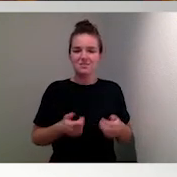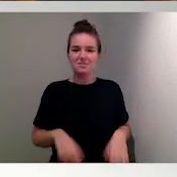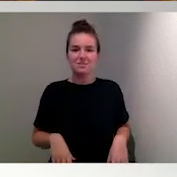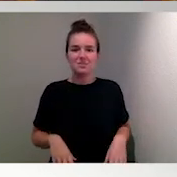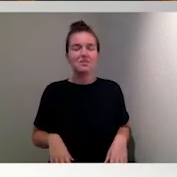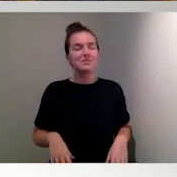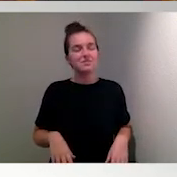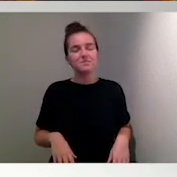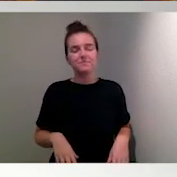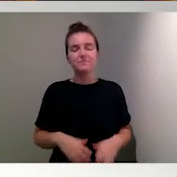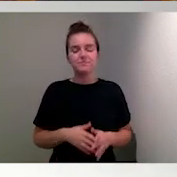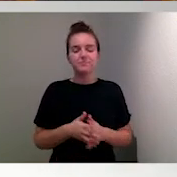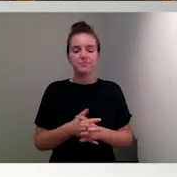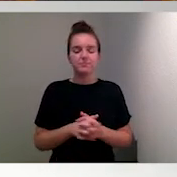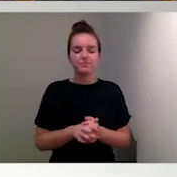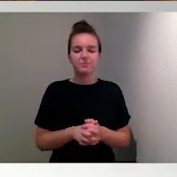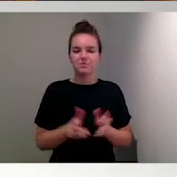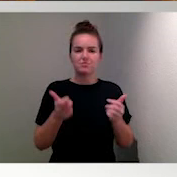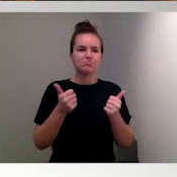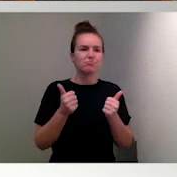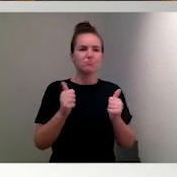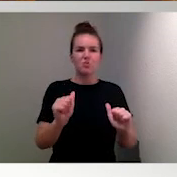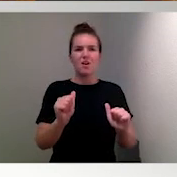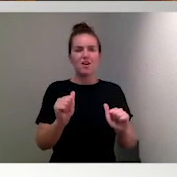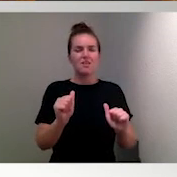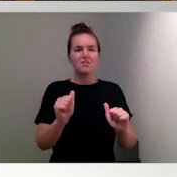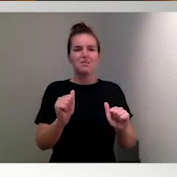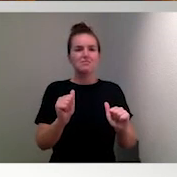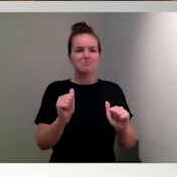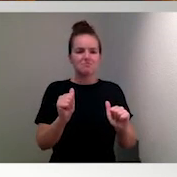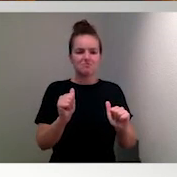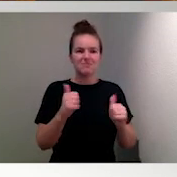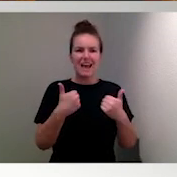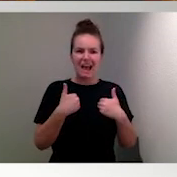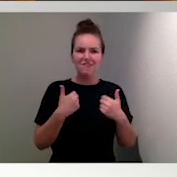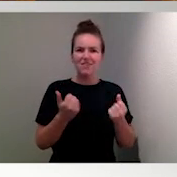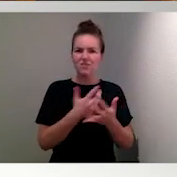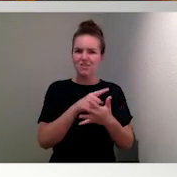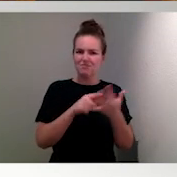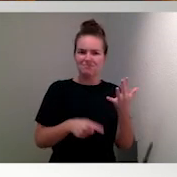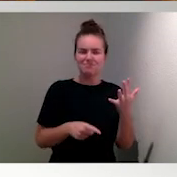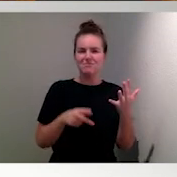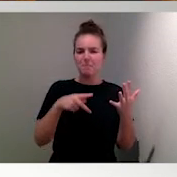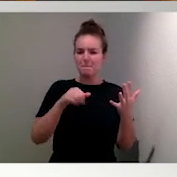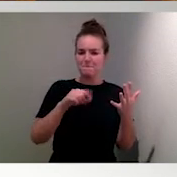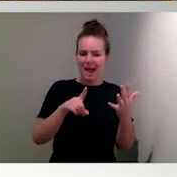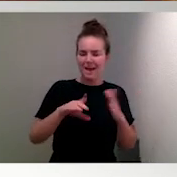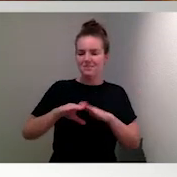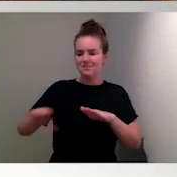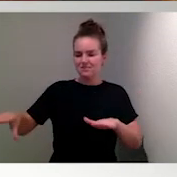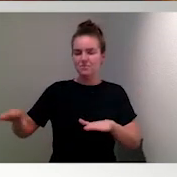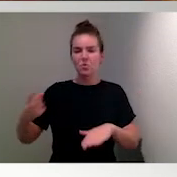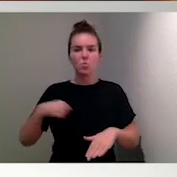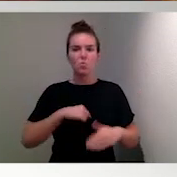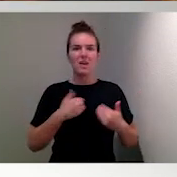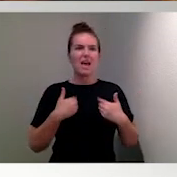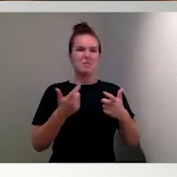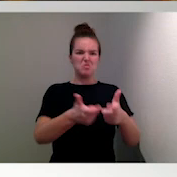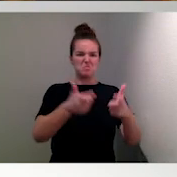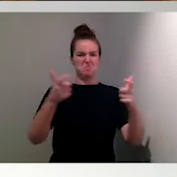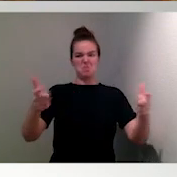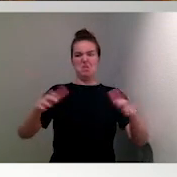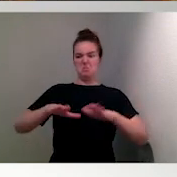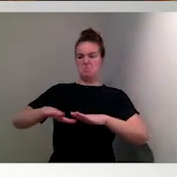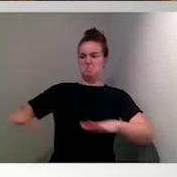having your pads that cover. We had great things that we would put on the bed. They were huge, and they pretty much caught everything. Every now and then they